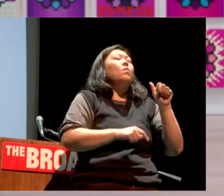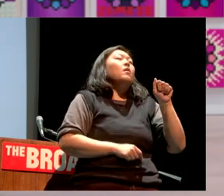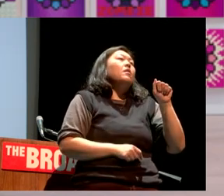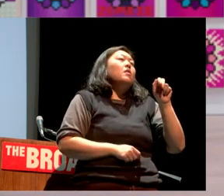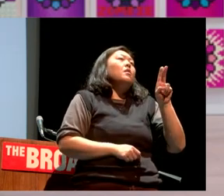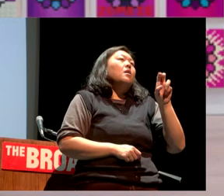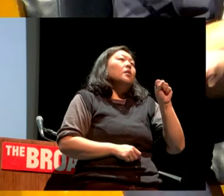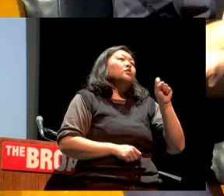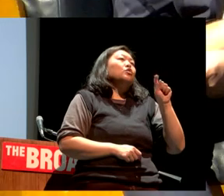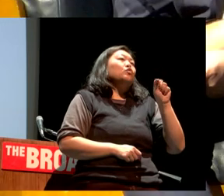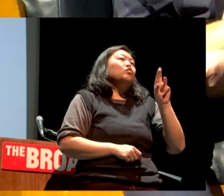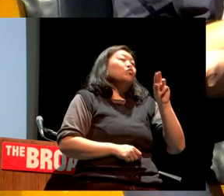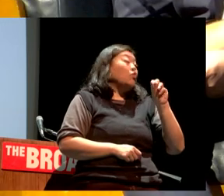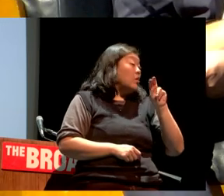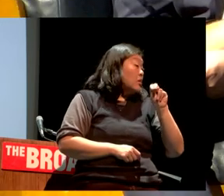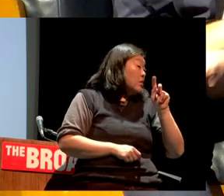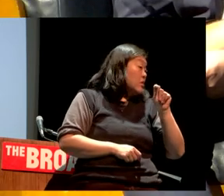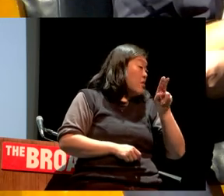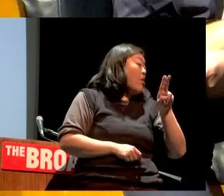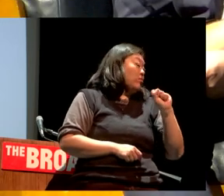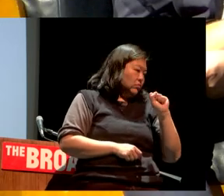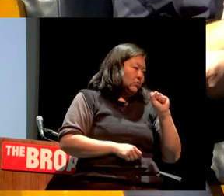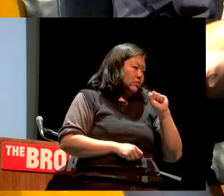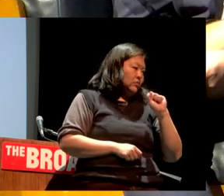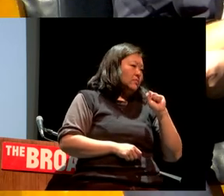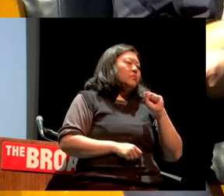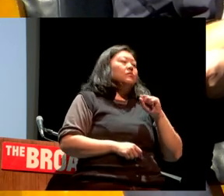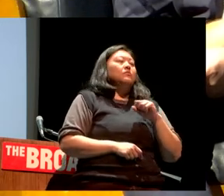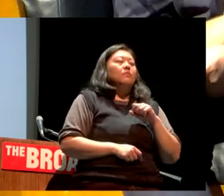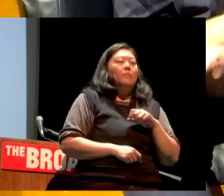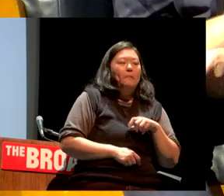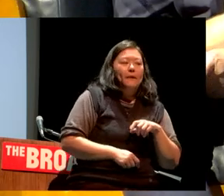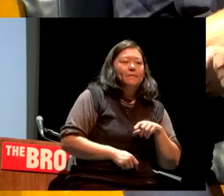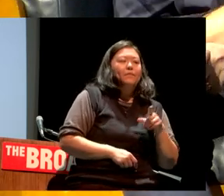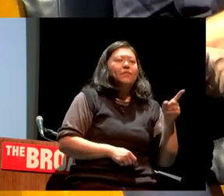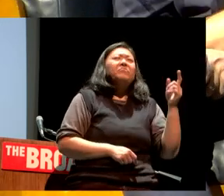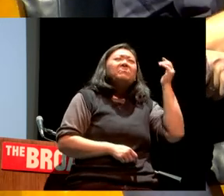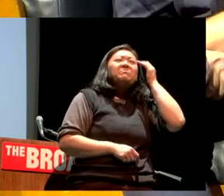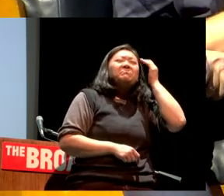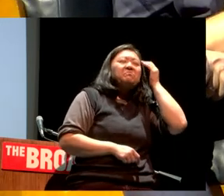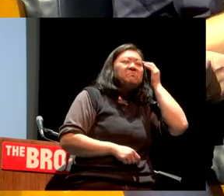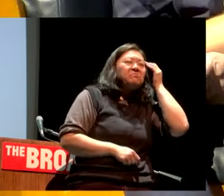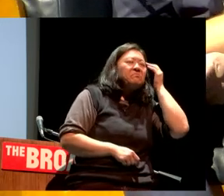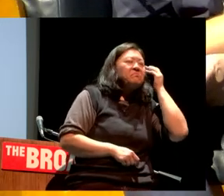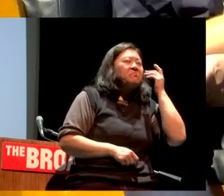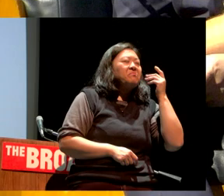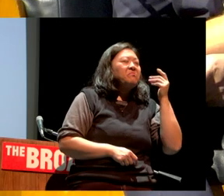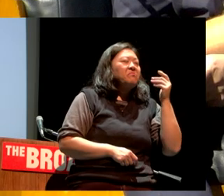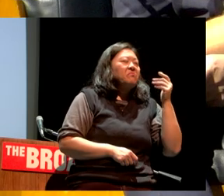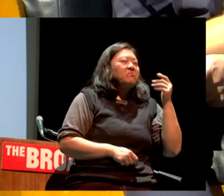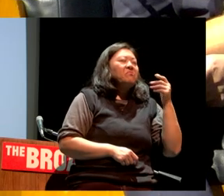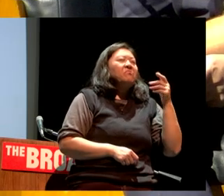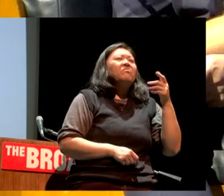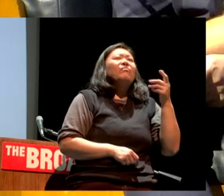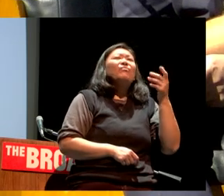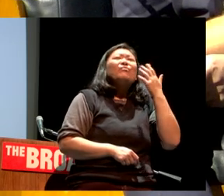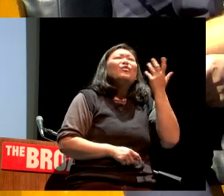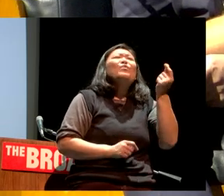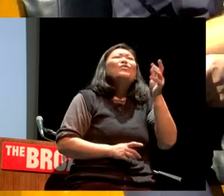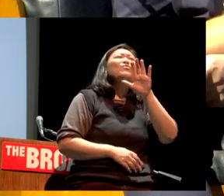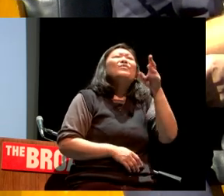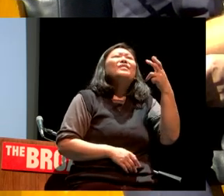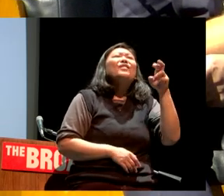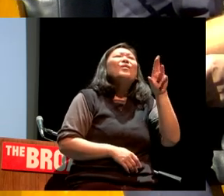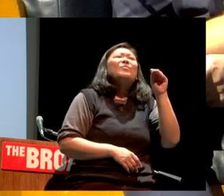science fiction, video games, so that's like the type of heroes and figures that, you know, are representing, you know, the movement. And